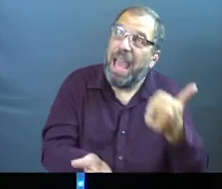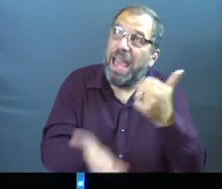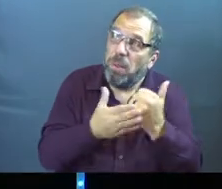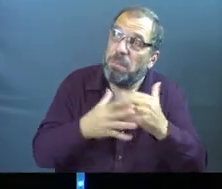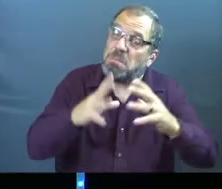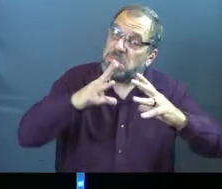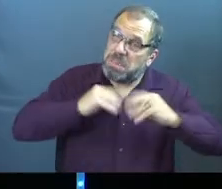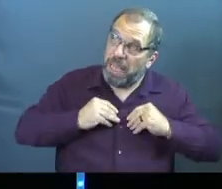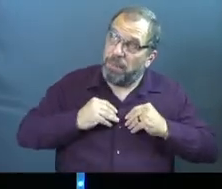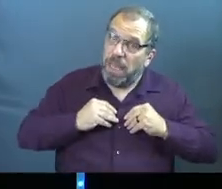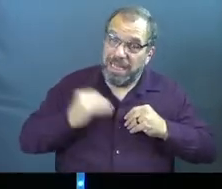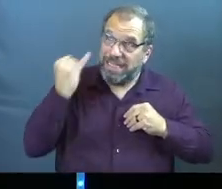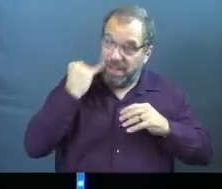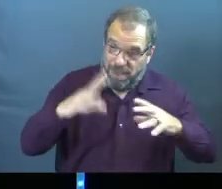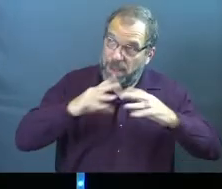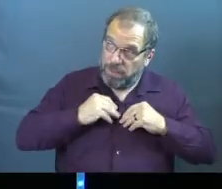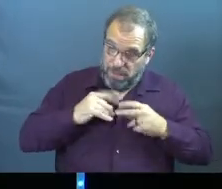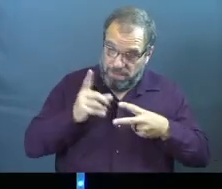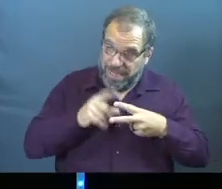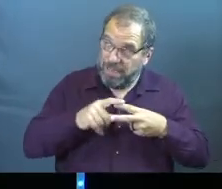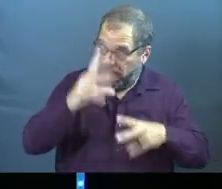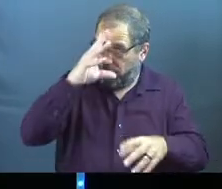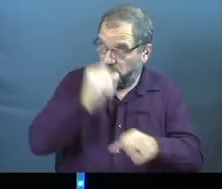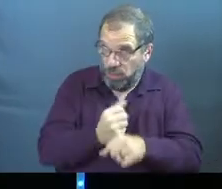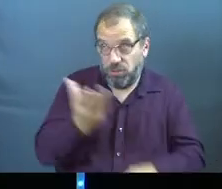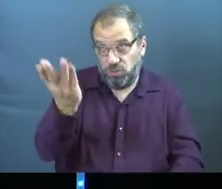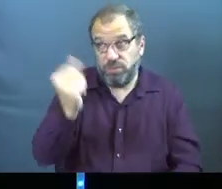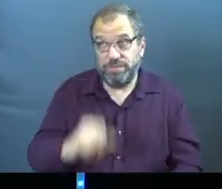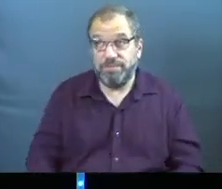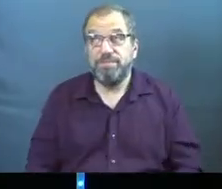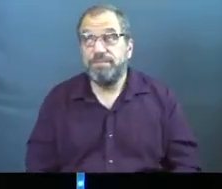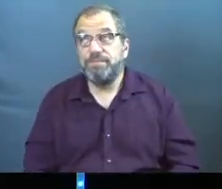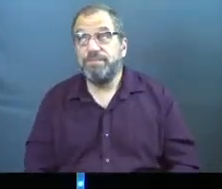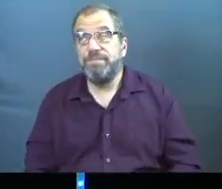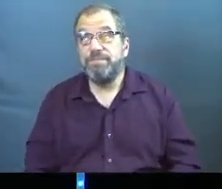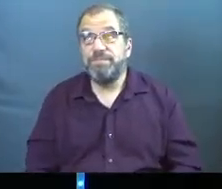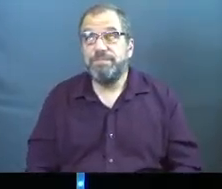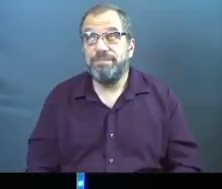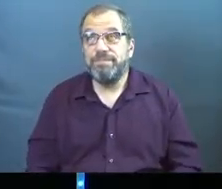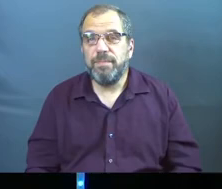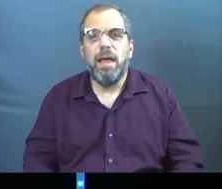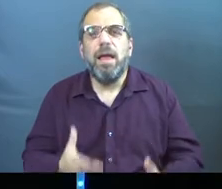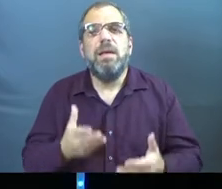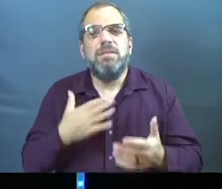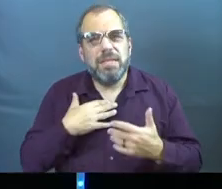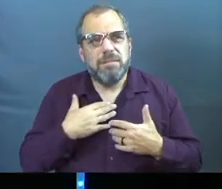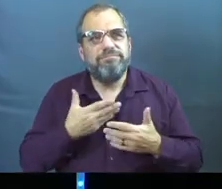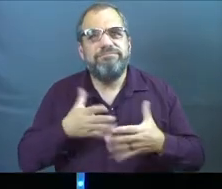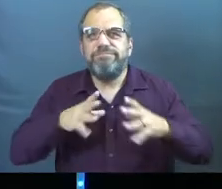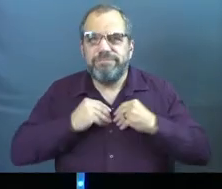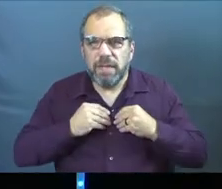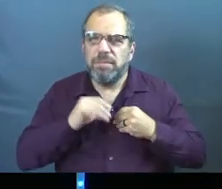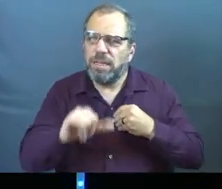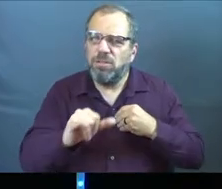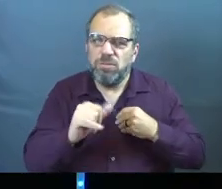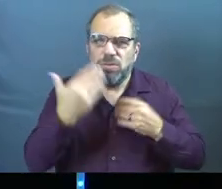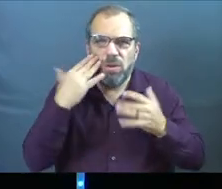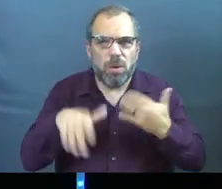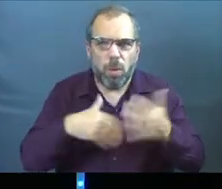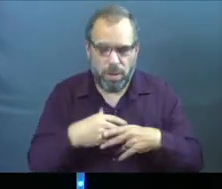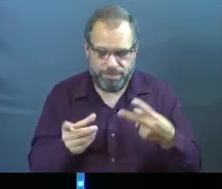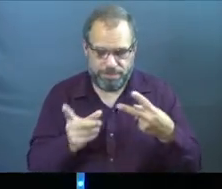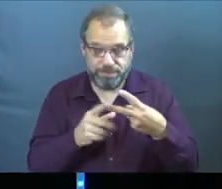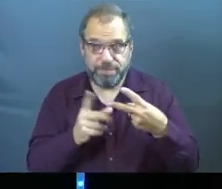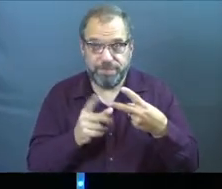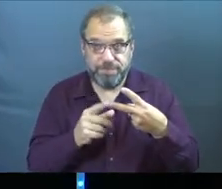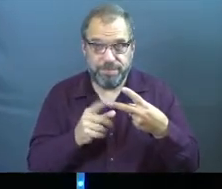me to be okay, because when I'm okay with that, I'm trusting you, Jesus. Be okay with the unknown. Second